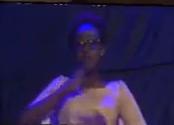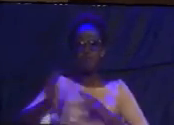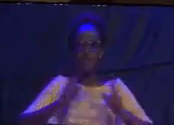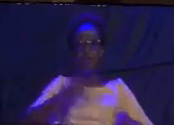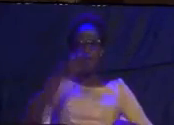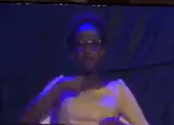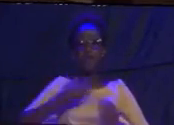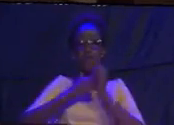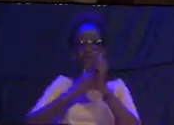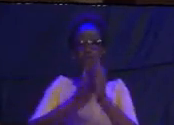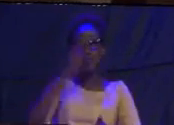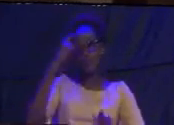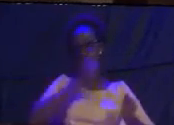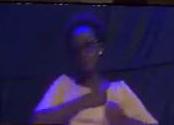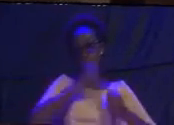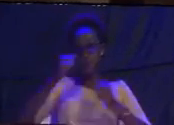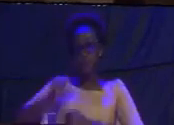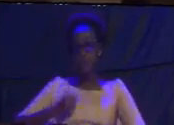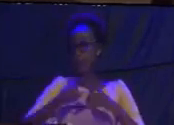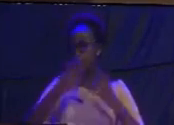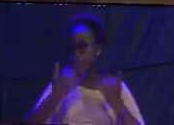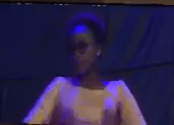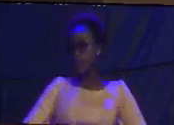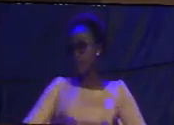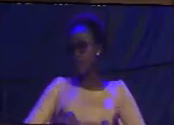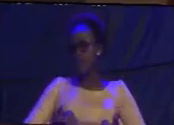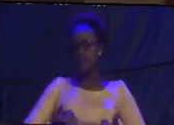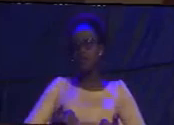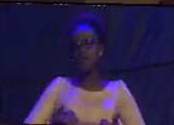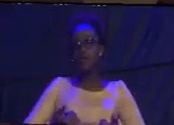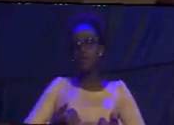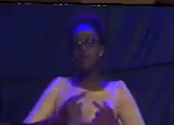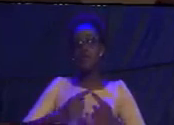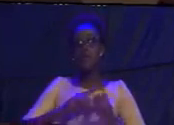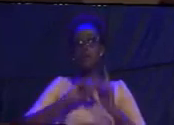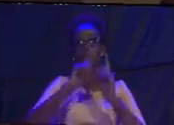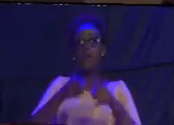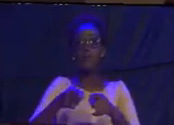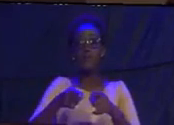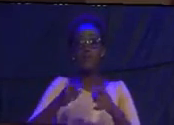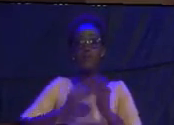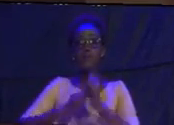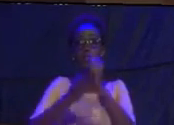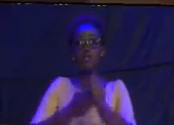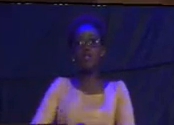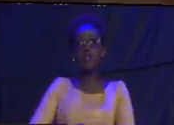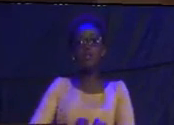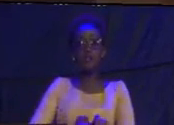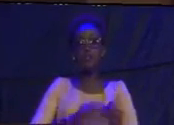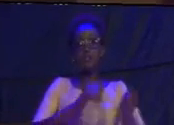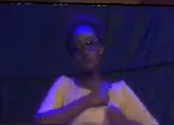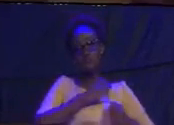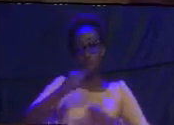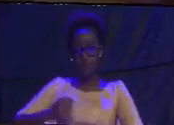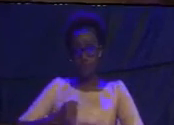the armies, so now you are taking over to be the commander of the armies. I have a